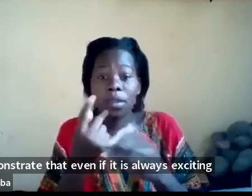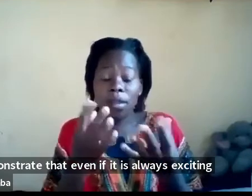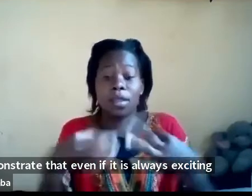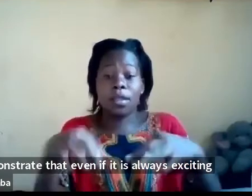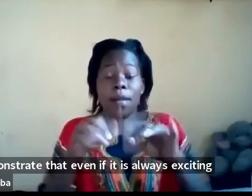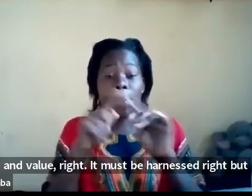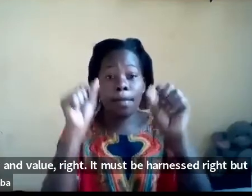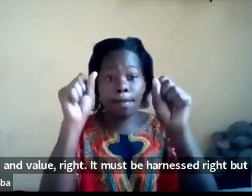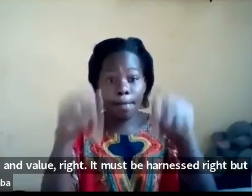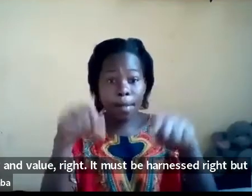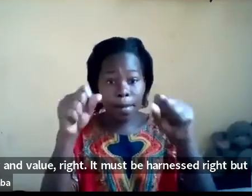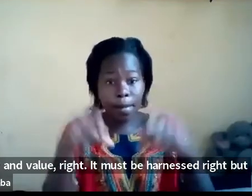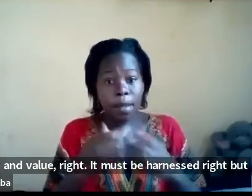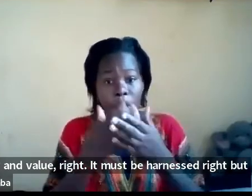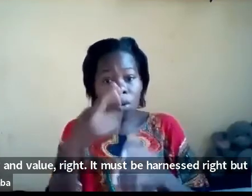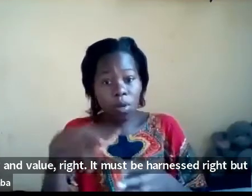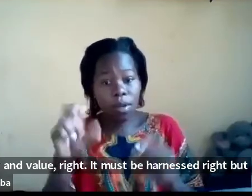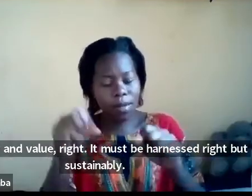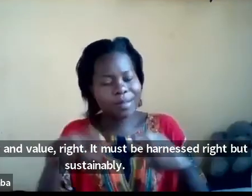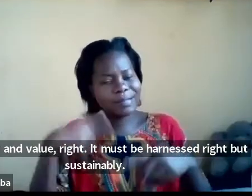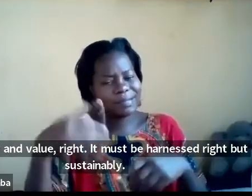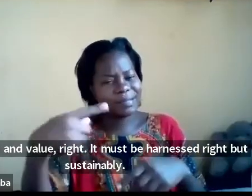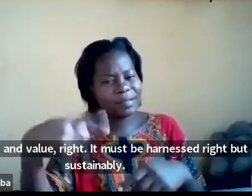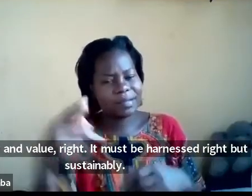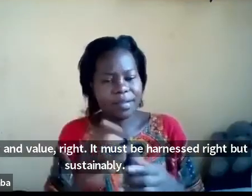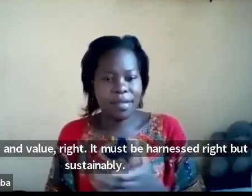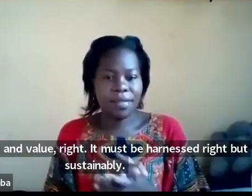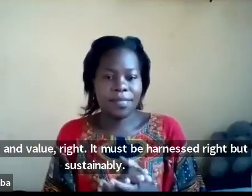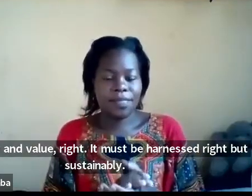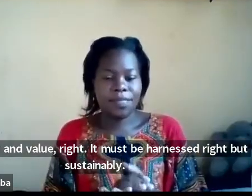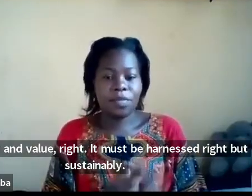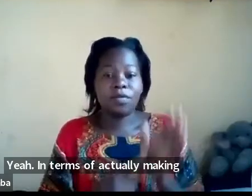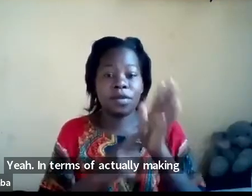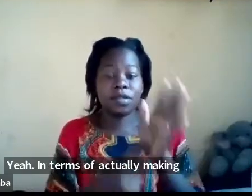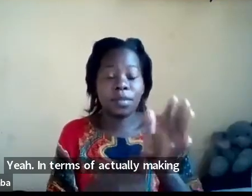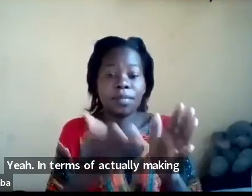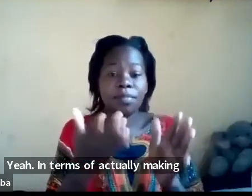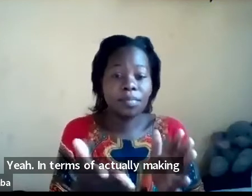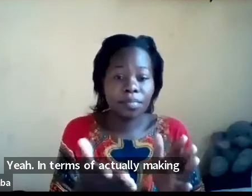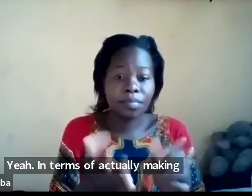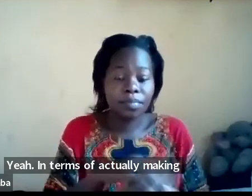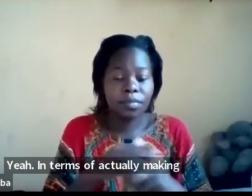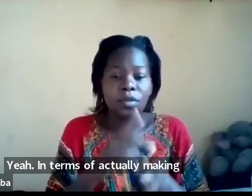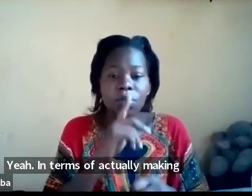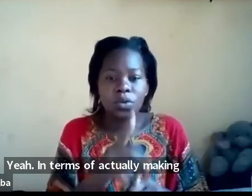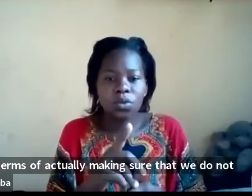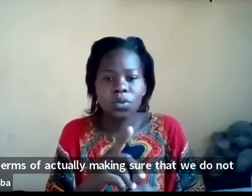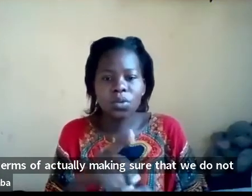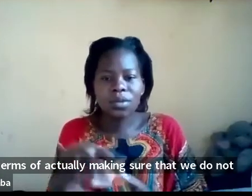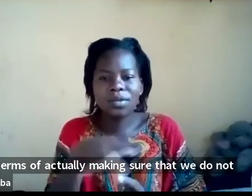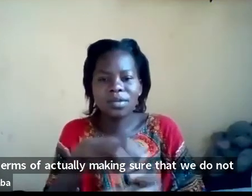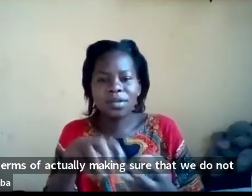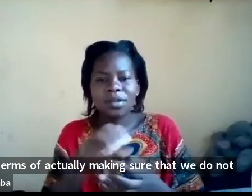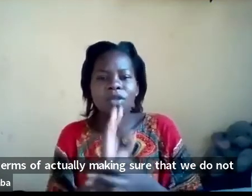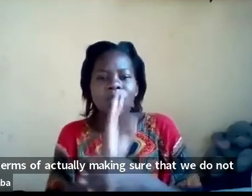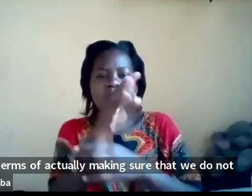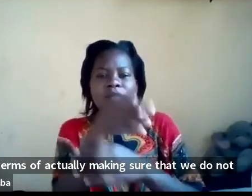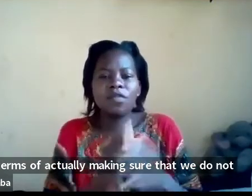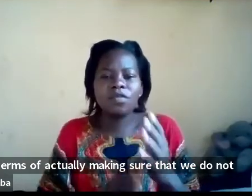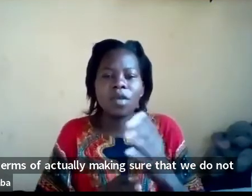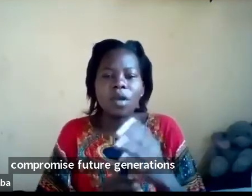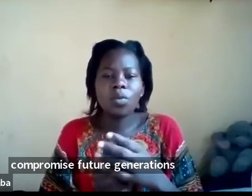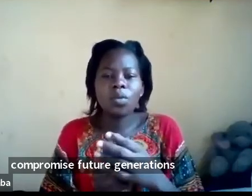right, but sustainably, yeah? In terms of actually making sure that we do not compromise future generations, just